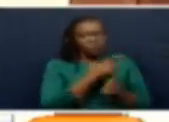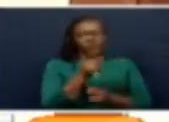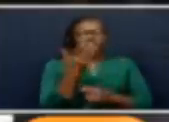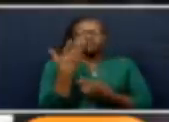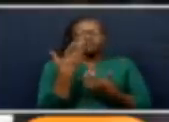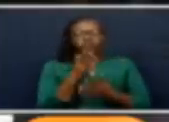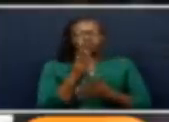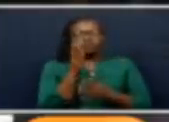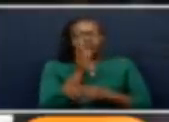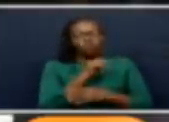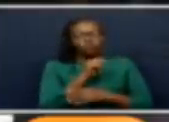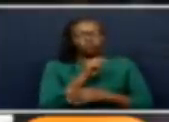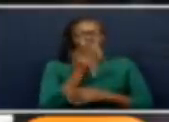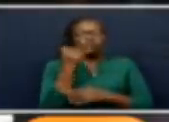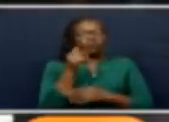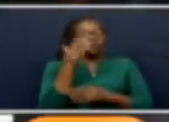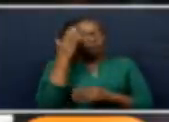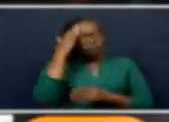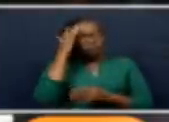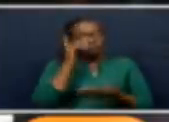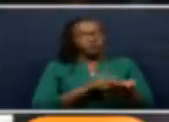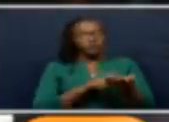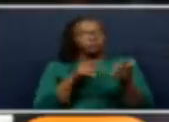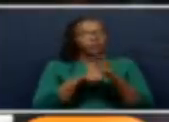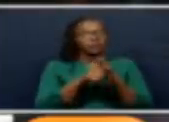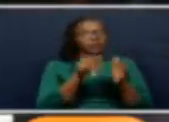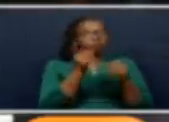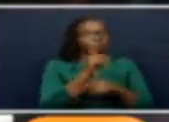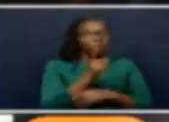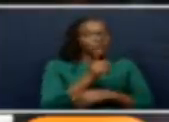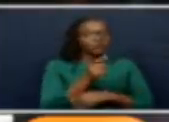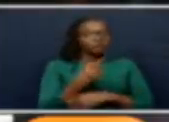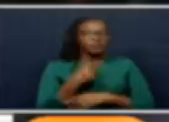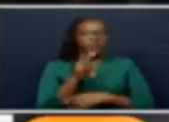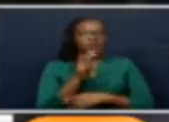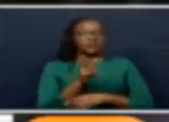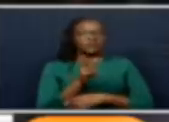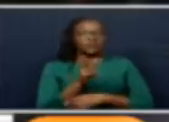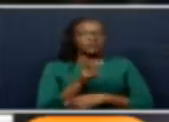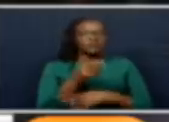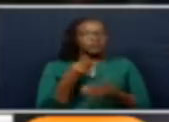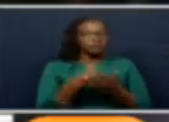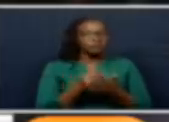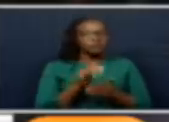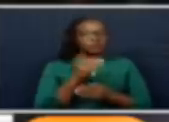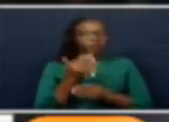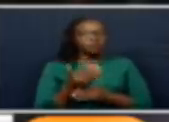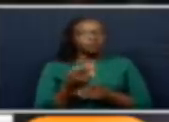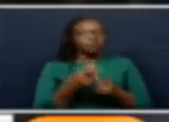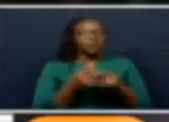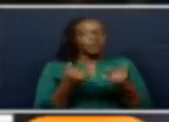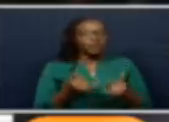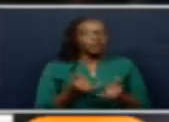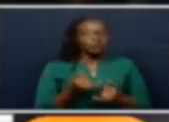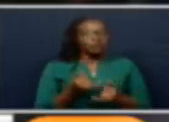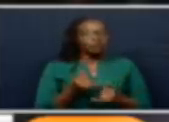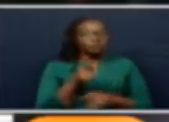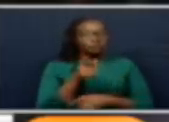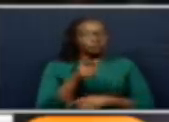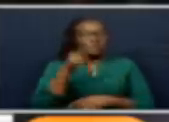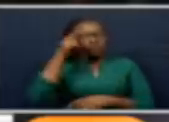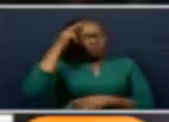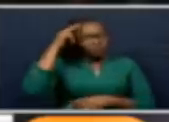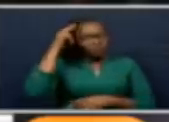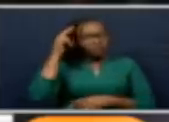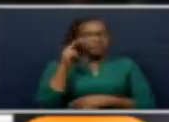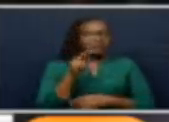what, like my minister, remember, it's underfunded. Who's your minister now? Okuriatan. Oh,